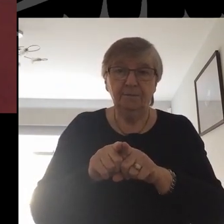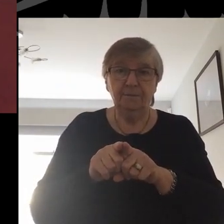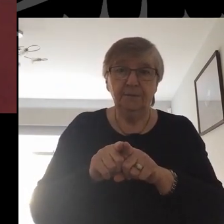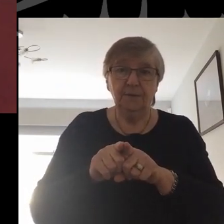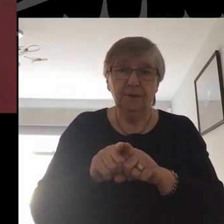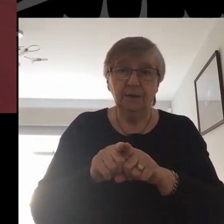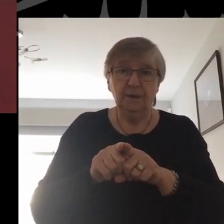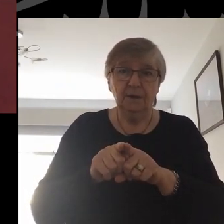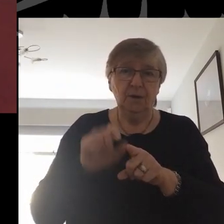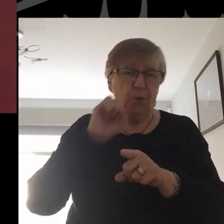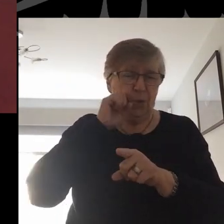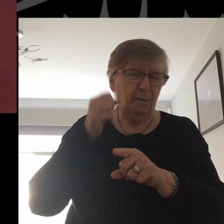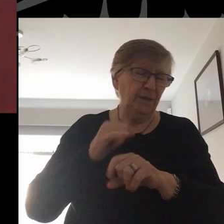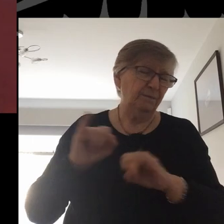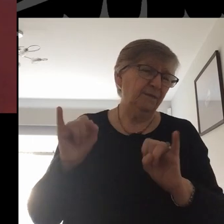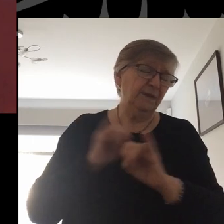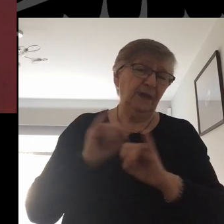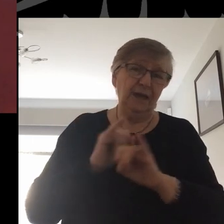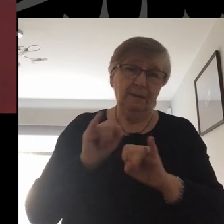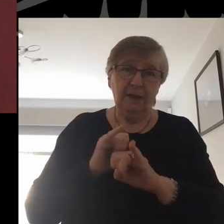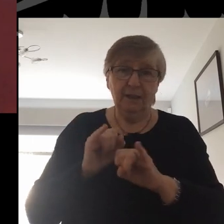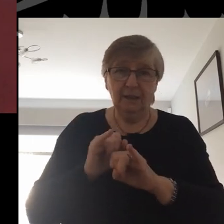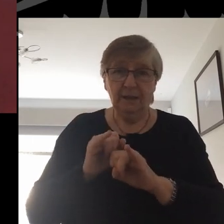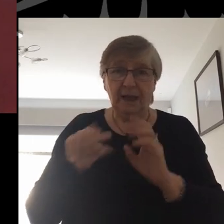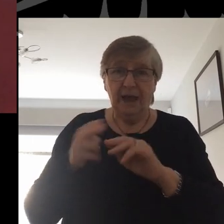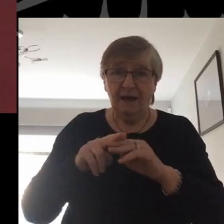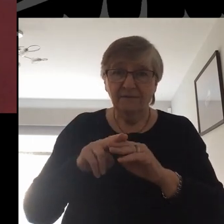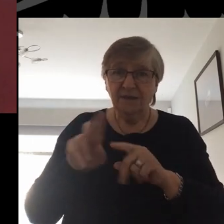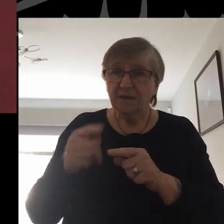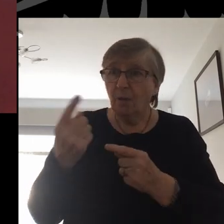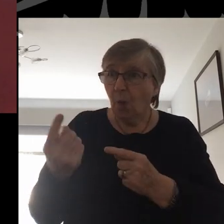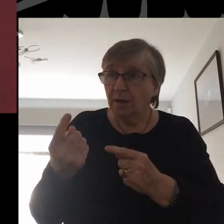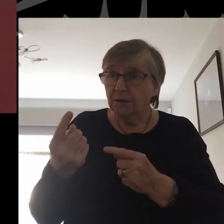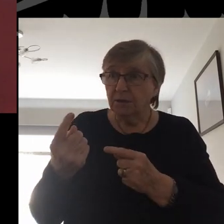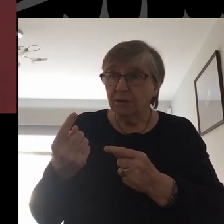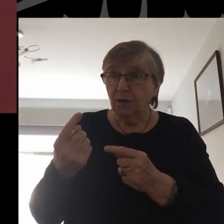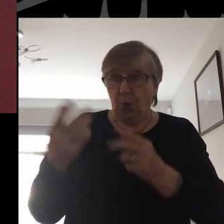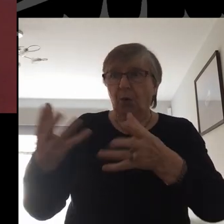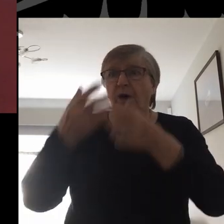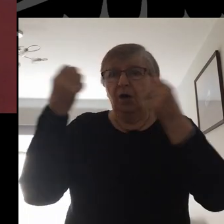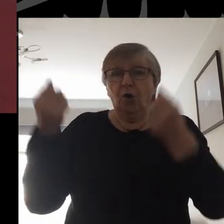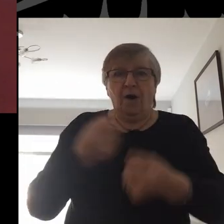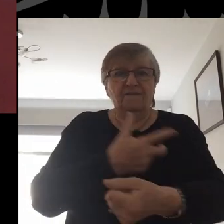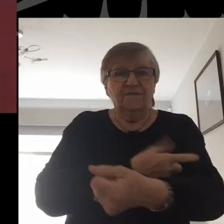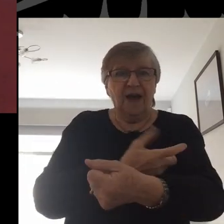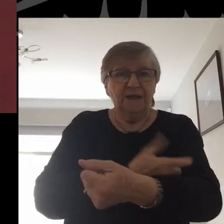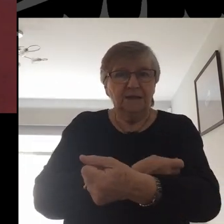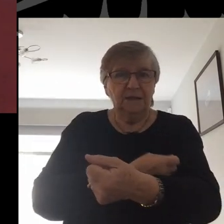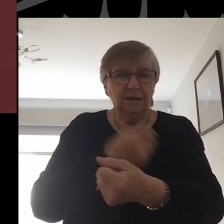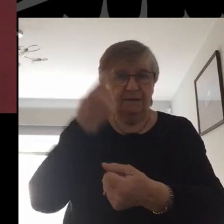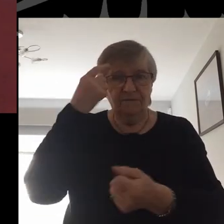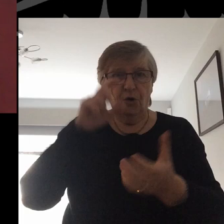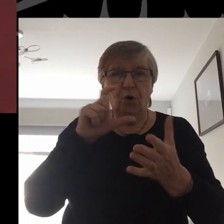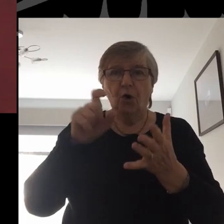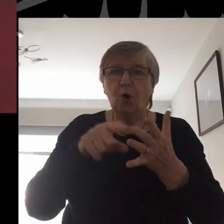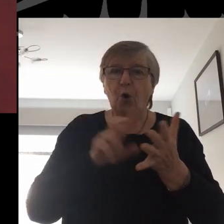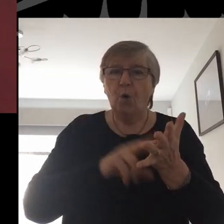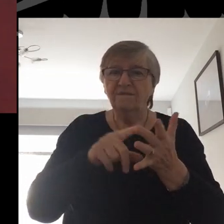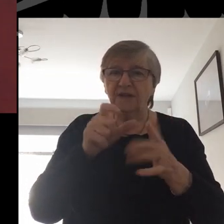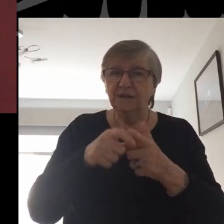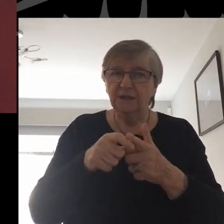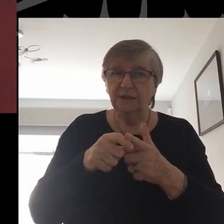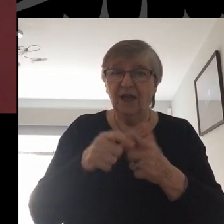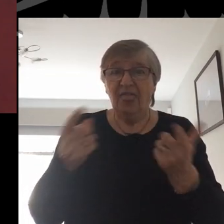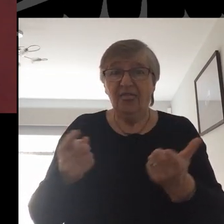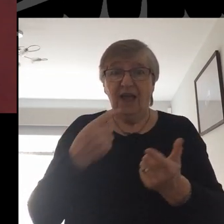It would be monstrous if someone had developed a vaccine for COVID-19 and then